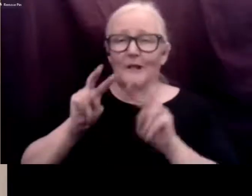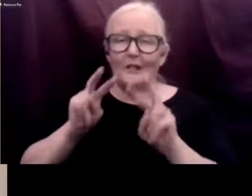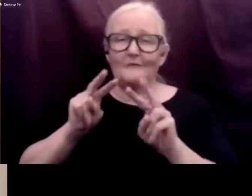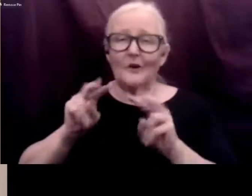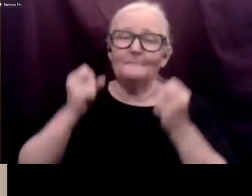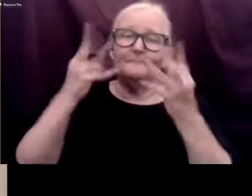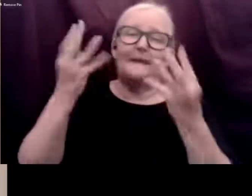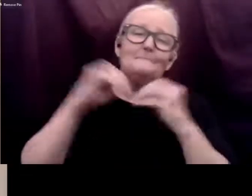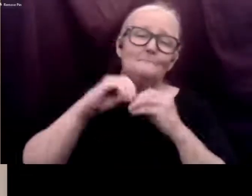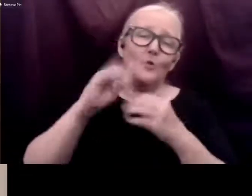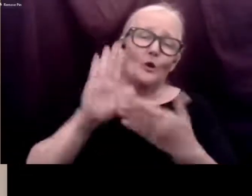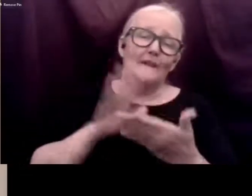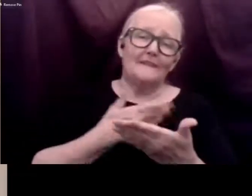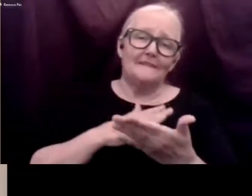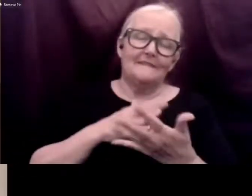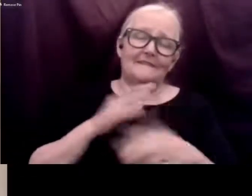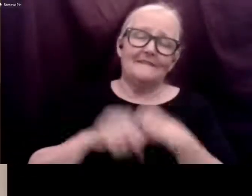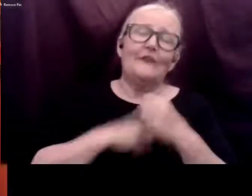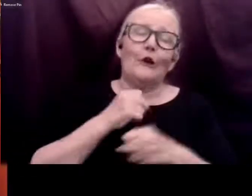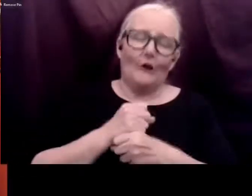together.